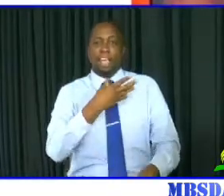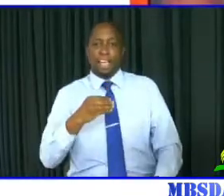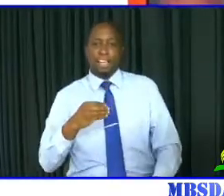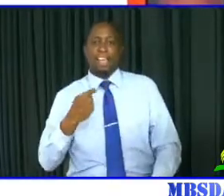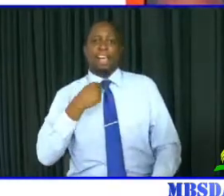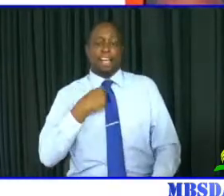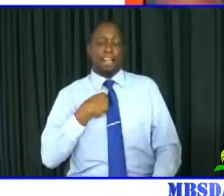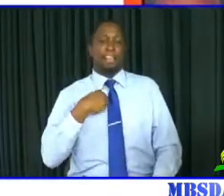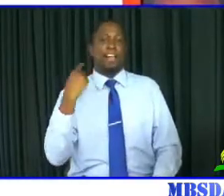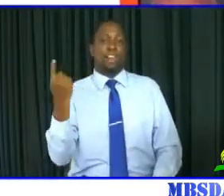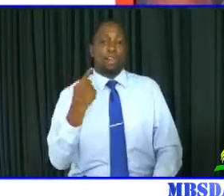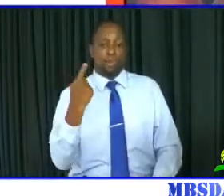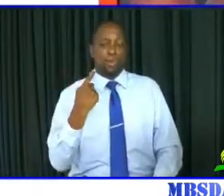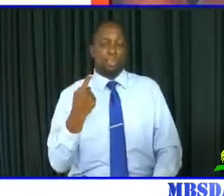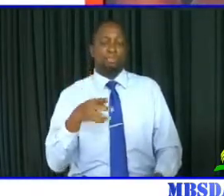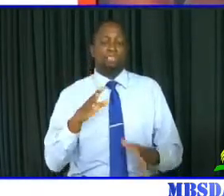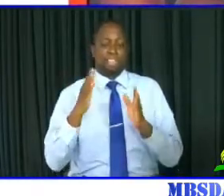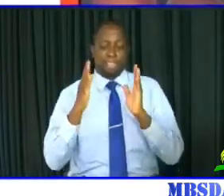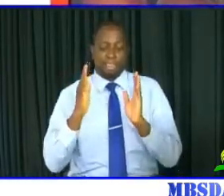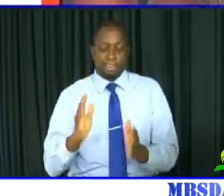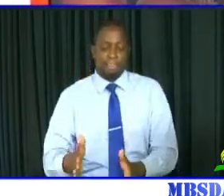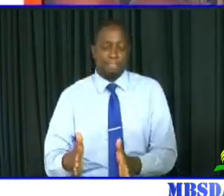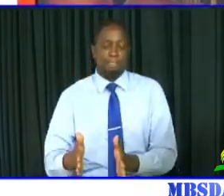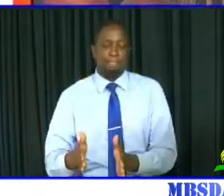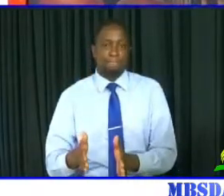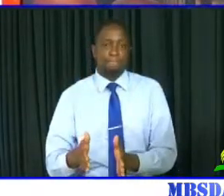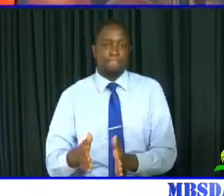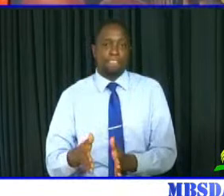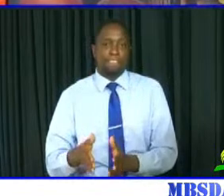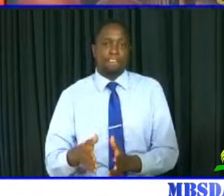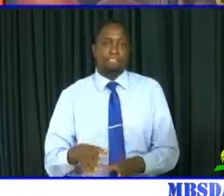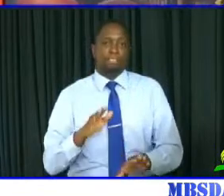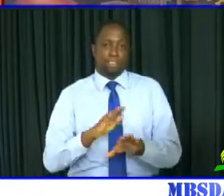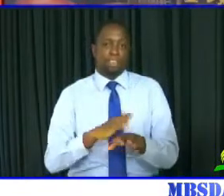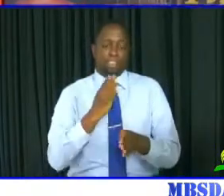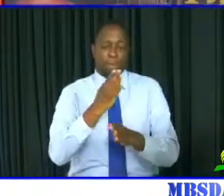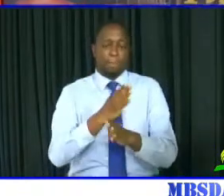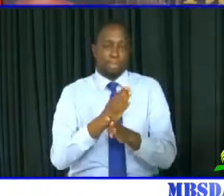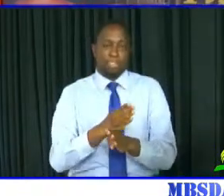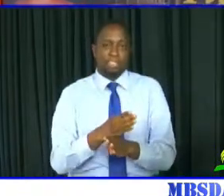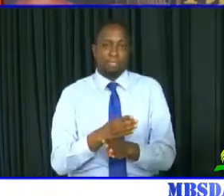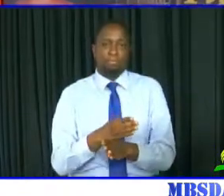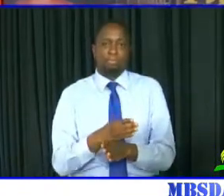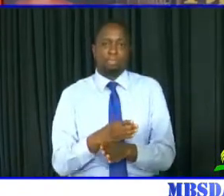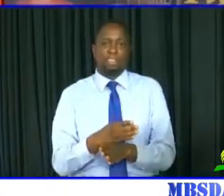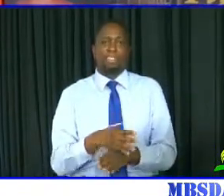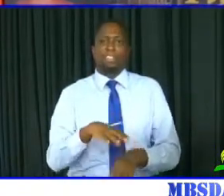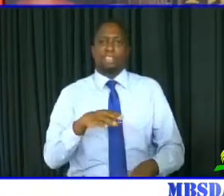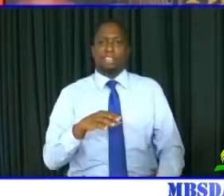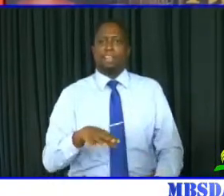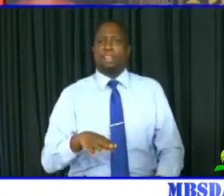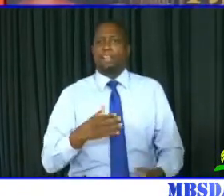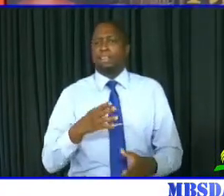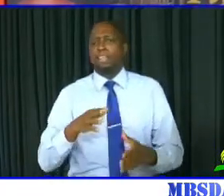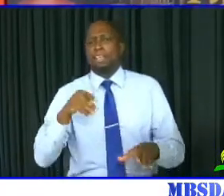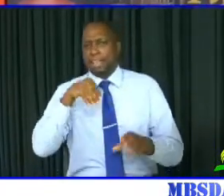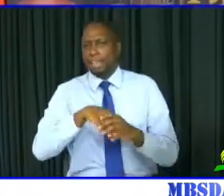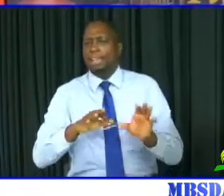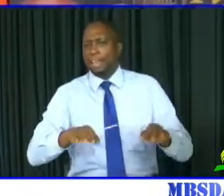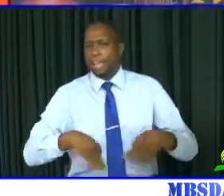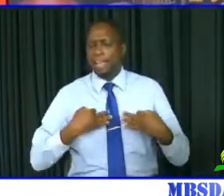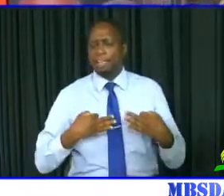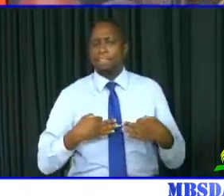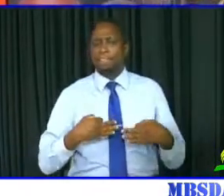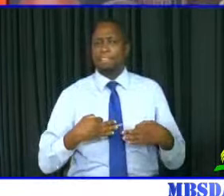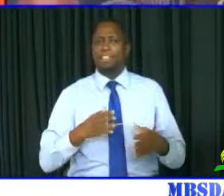inspire you along the journey may depart the train of life before you. But it doesn't mean you should give up. You're